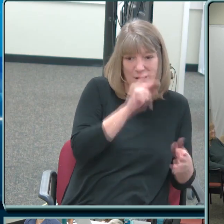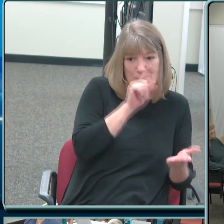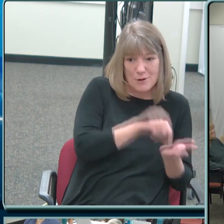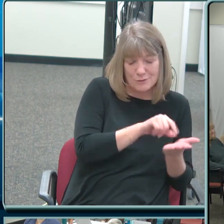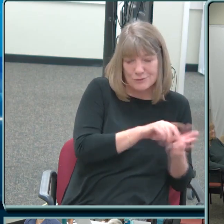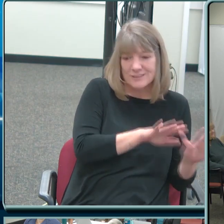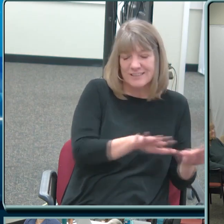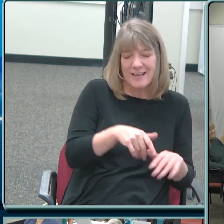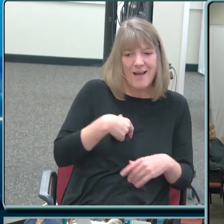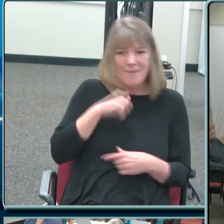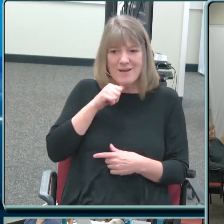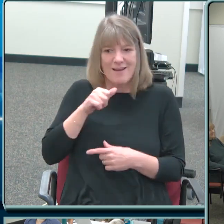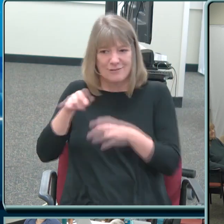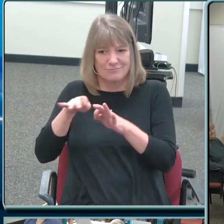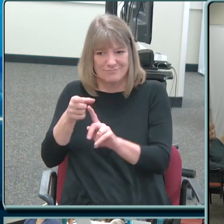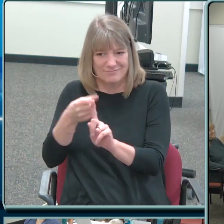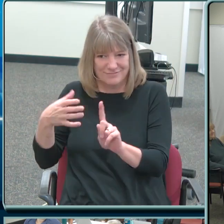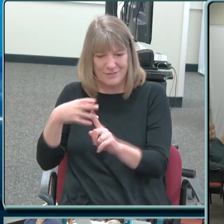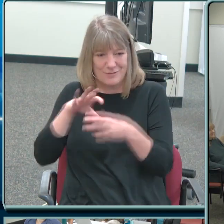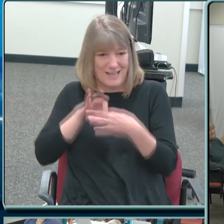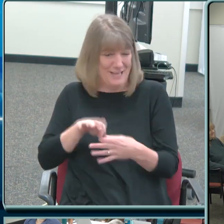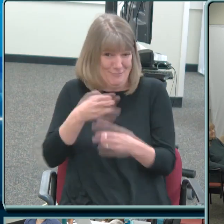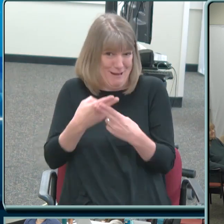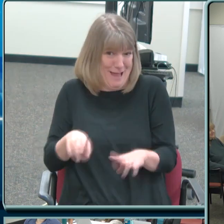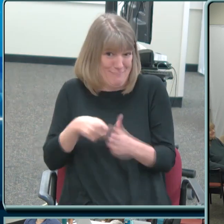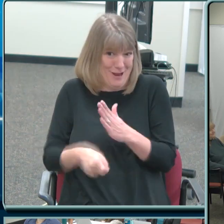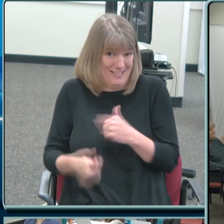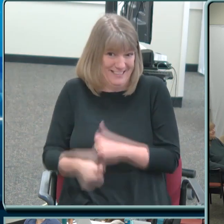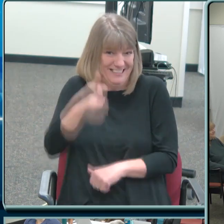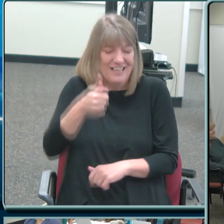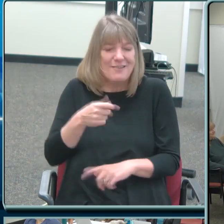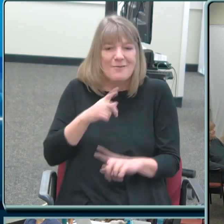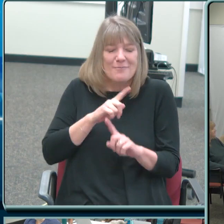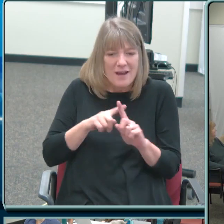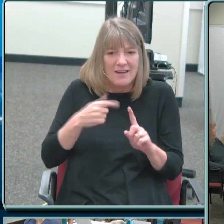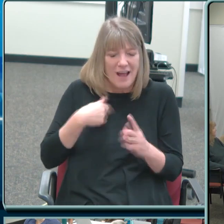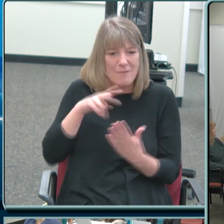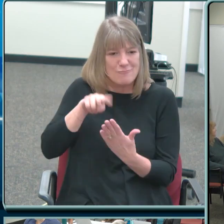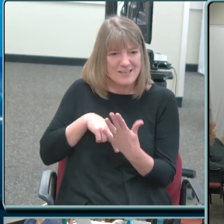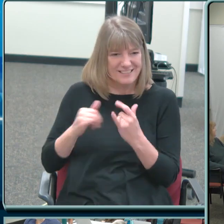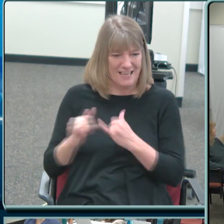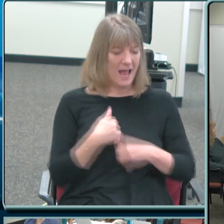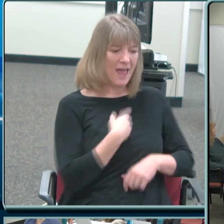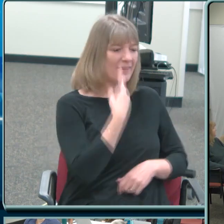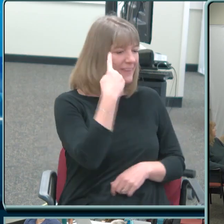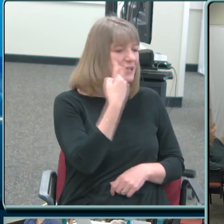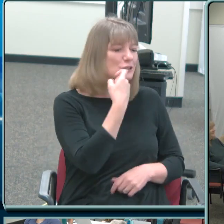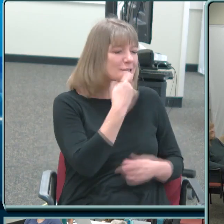going to try to explain what's going on with egg prices, but that's what I'm reading as well. I think you just did.